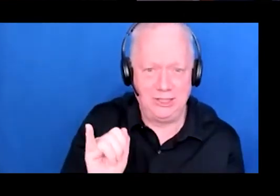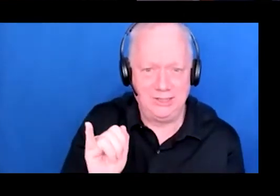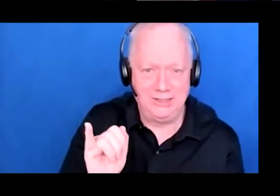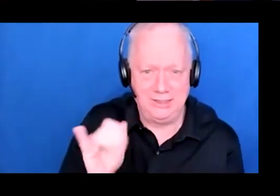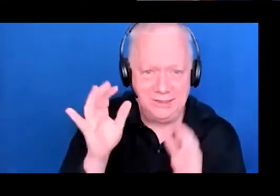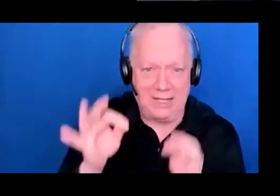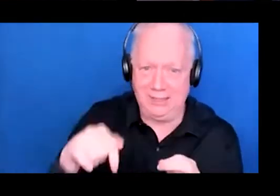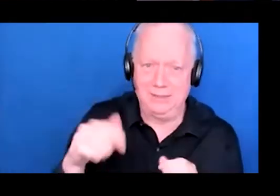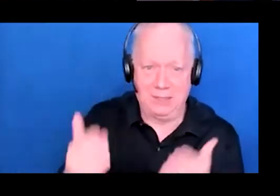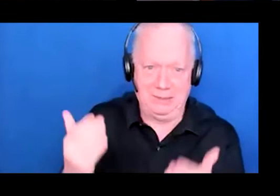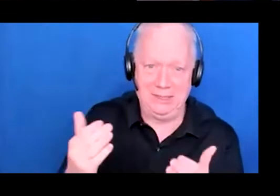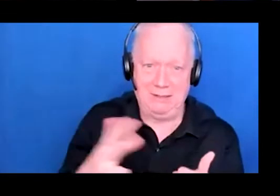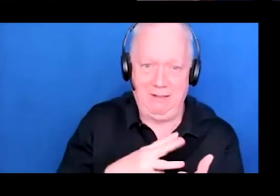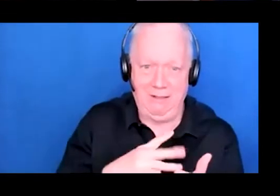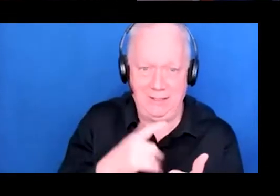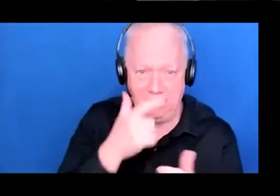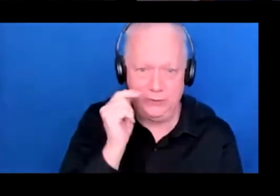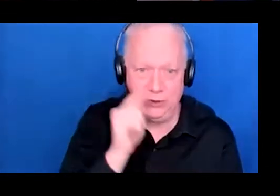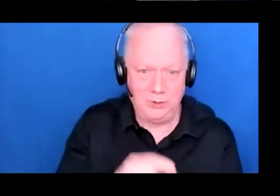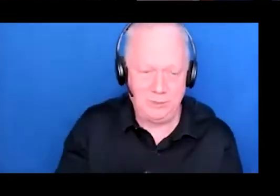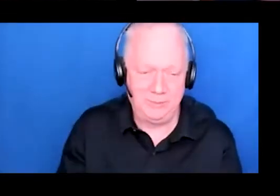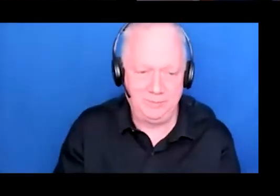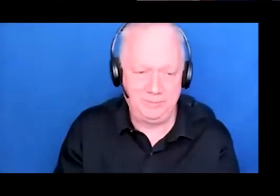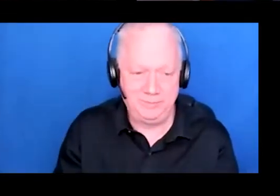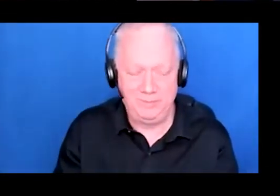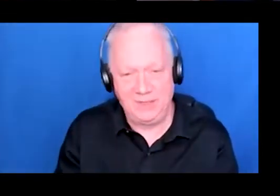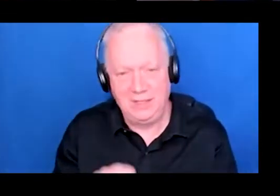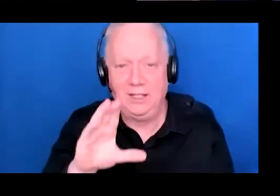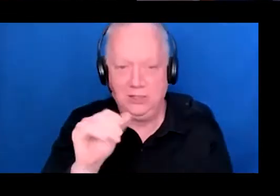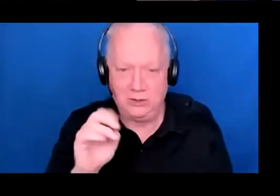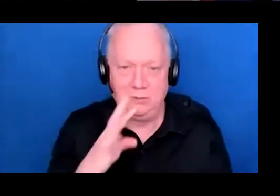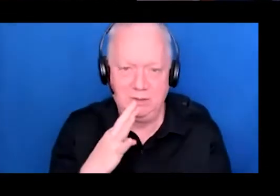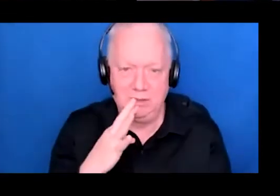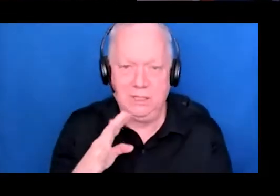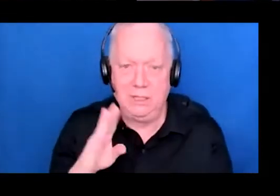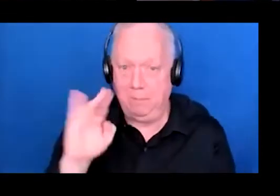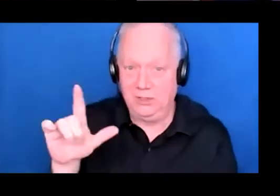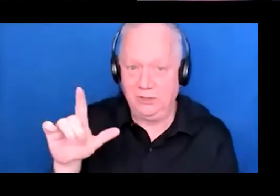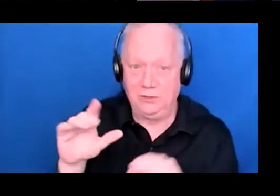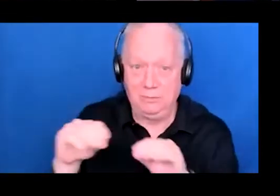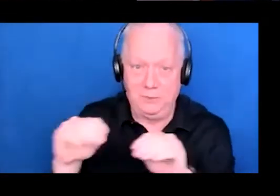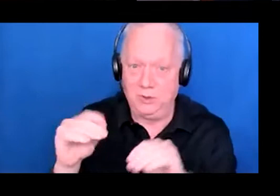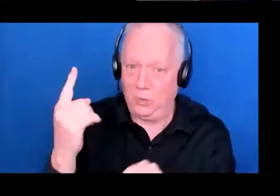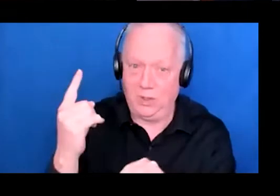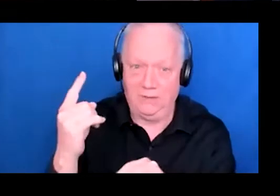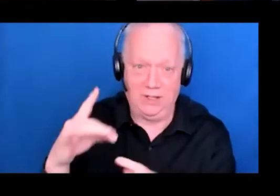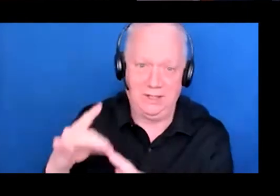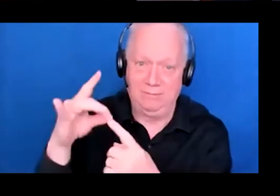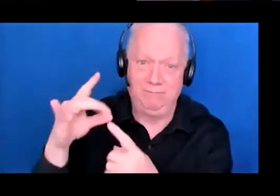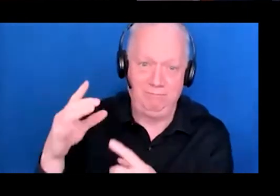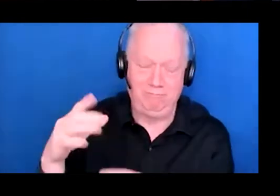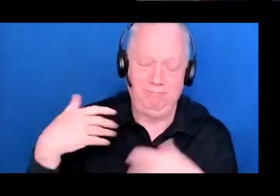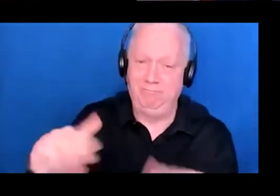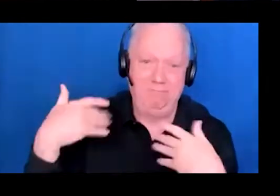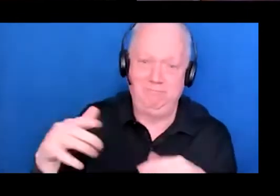decided that this might be something of interest for you? Well, I mean, Bill's movements are one of a kind. Like, I was blown